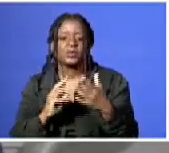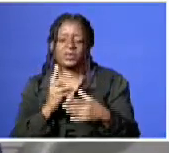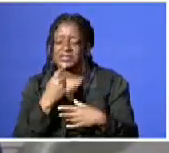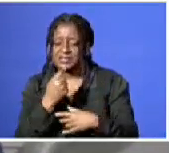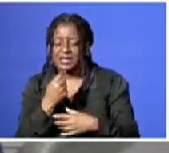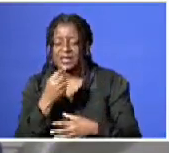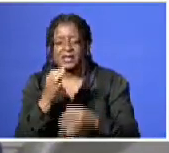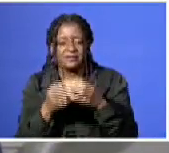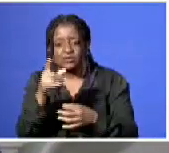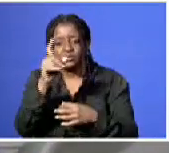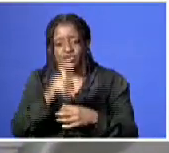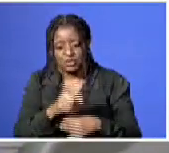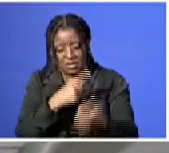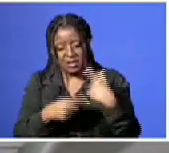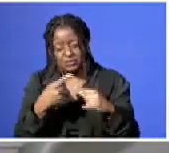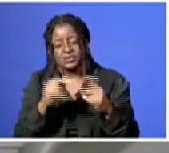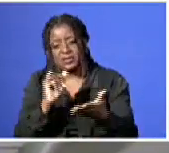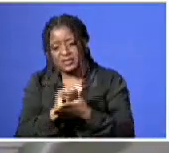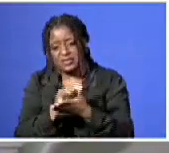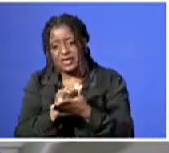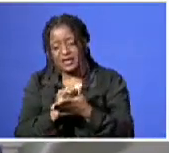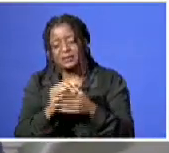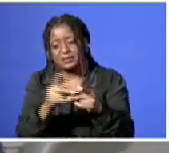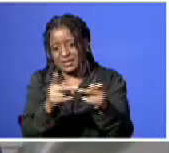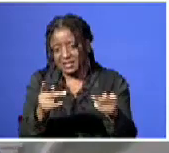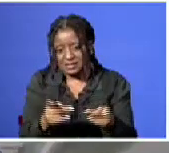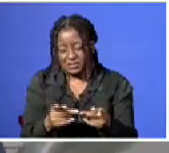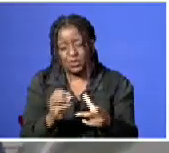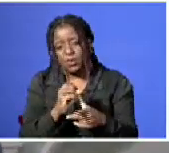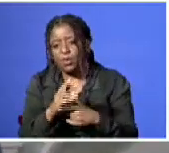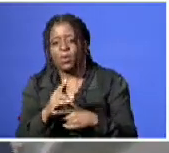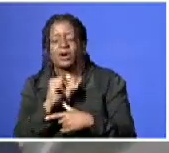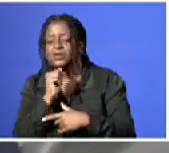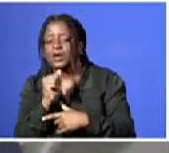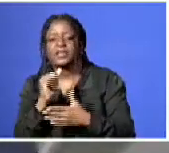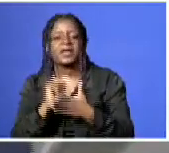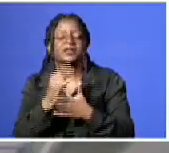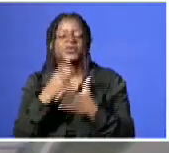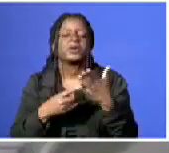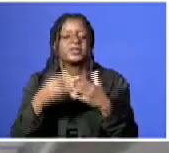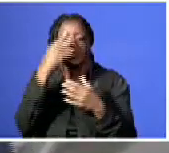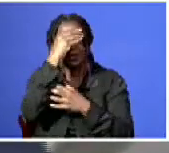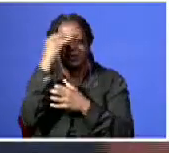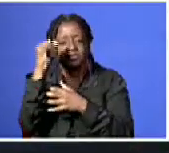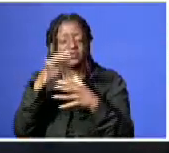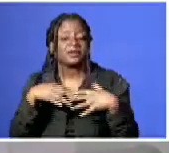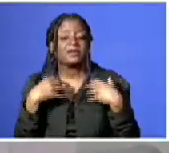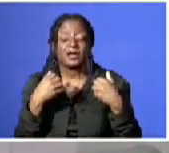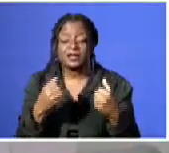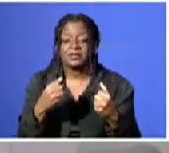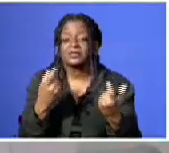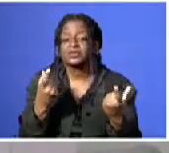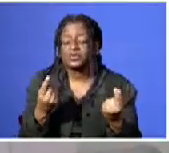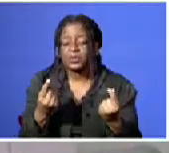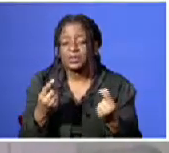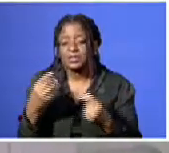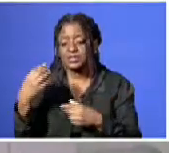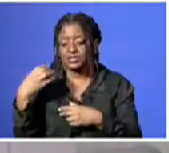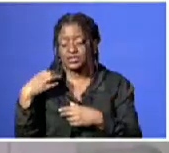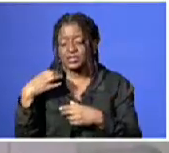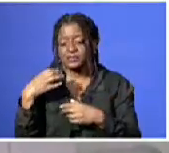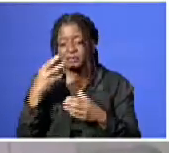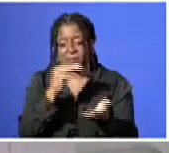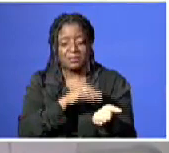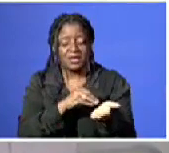whether you should come to that institution or not come to that institution. And that is what the Ministry of Health has been doing. Chief Medical Officer Dr.